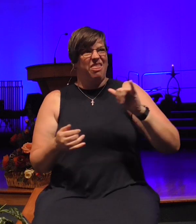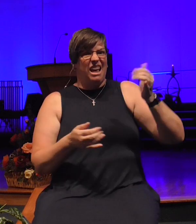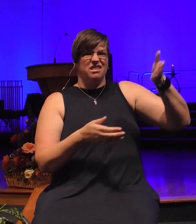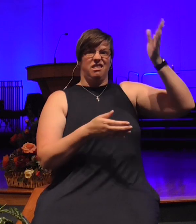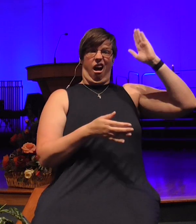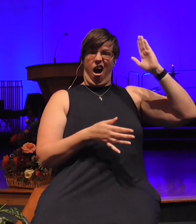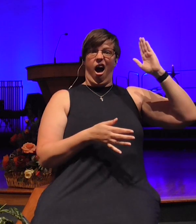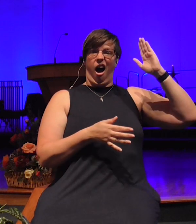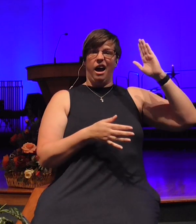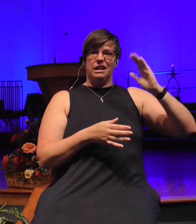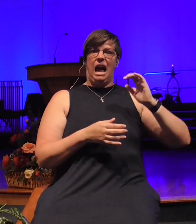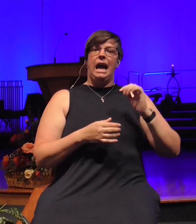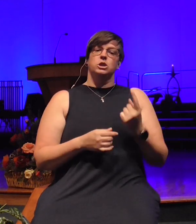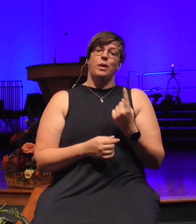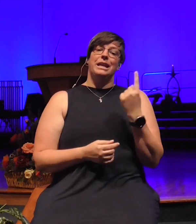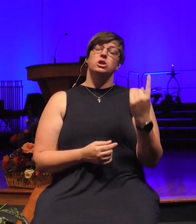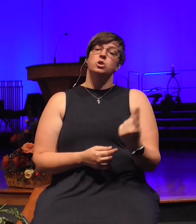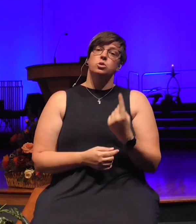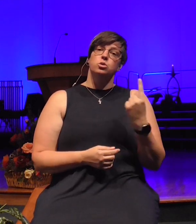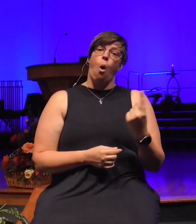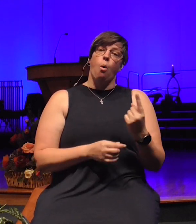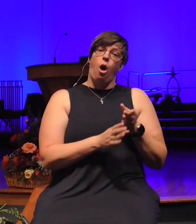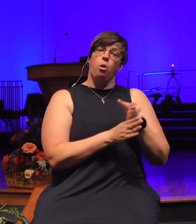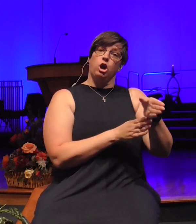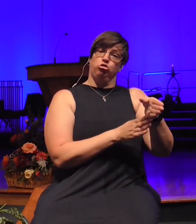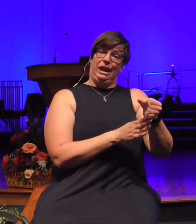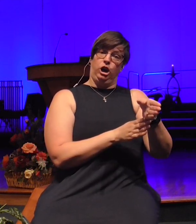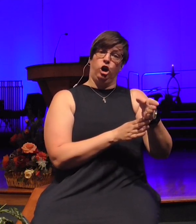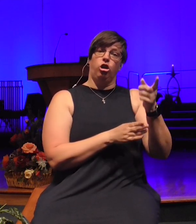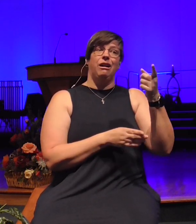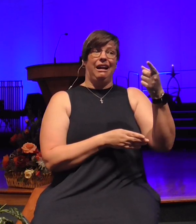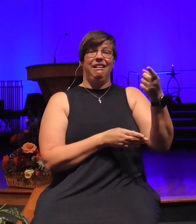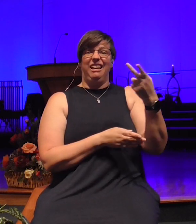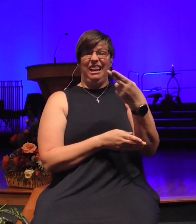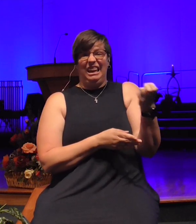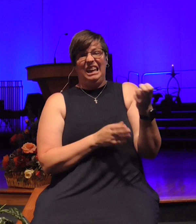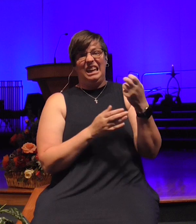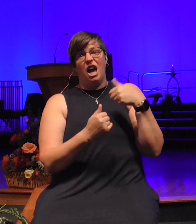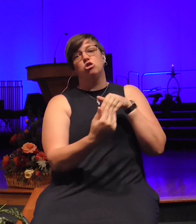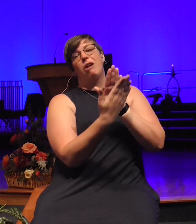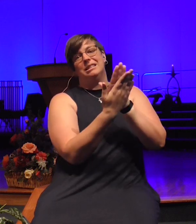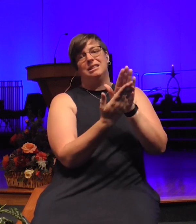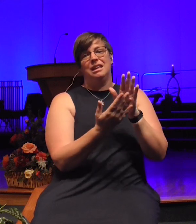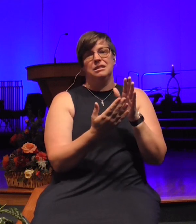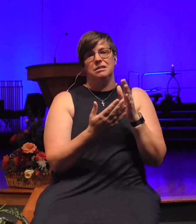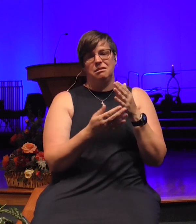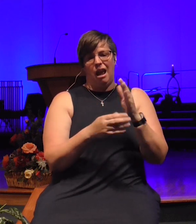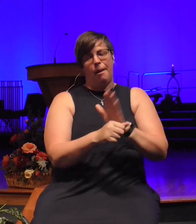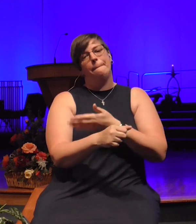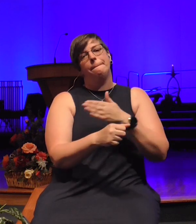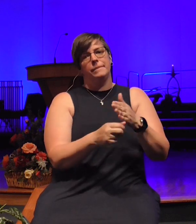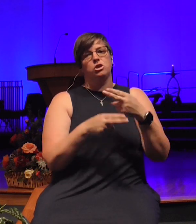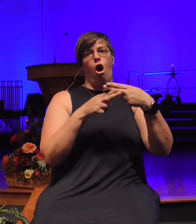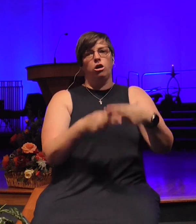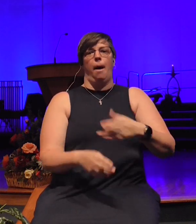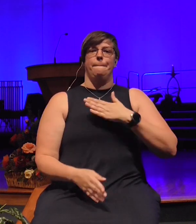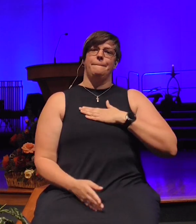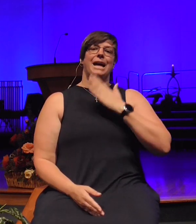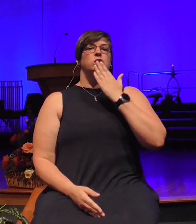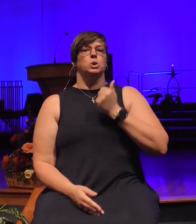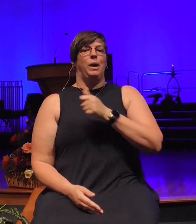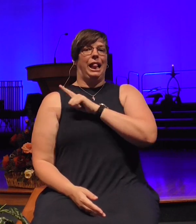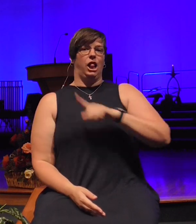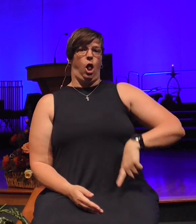solo career that he addresses God plainly and has his masterpiece, My Sweet Lord. My Sweet Lord. And